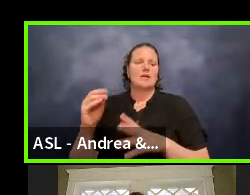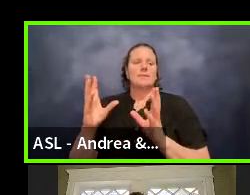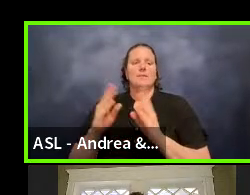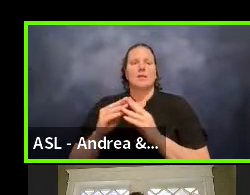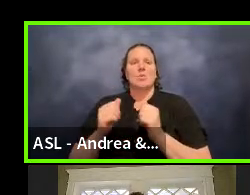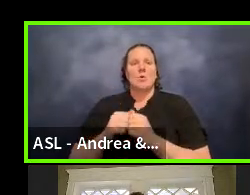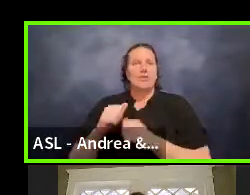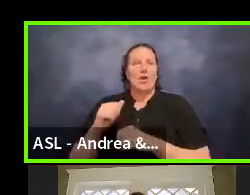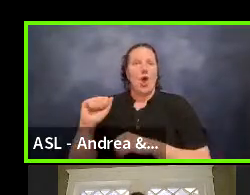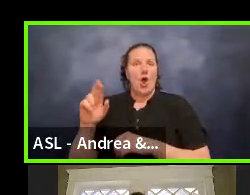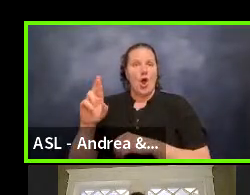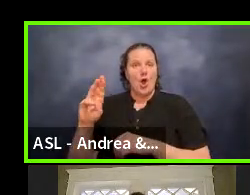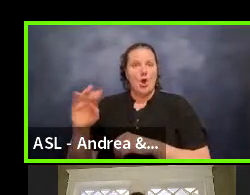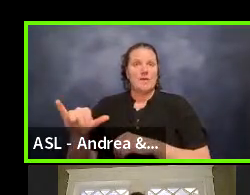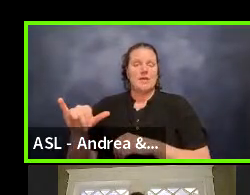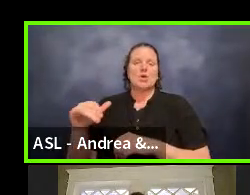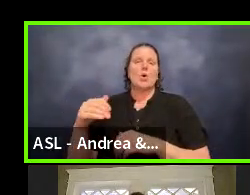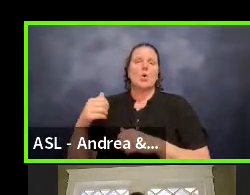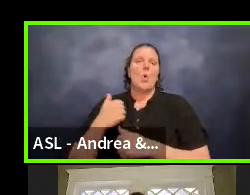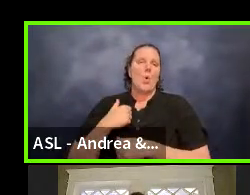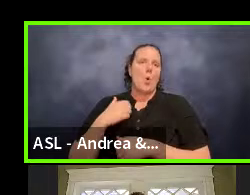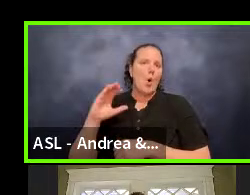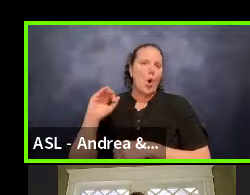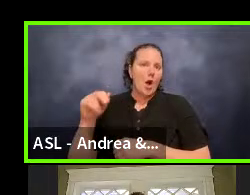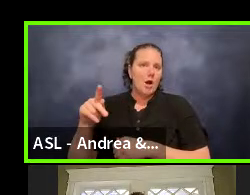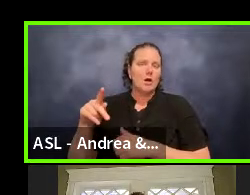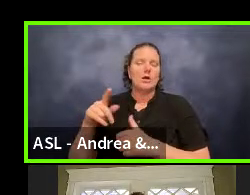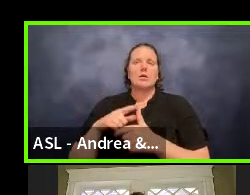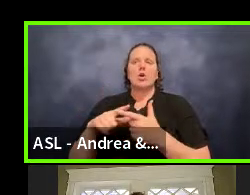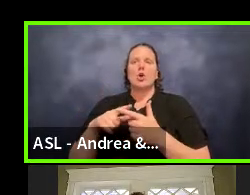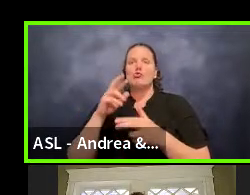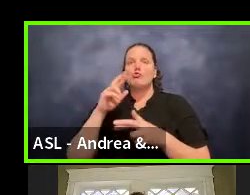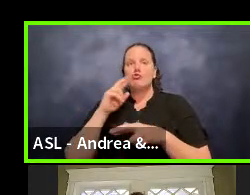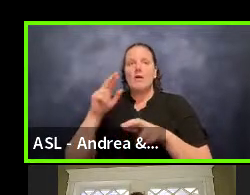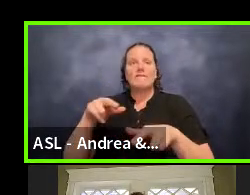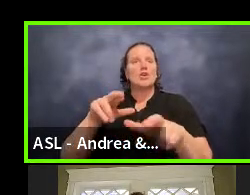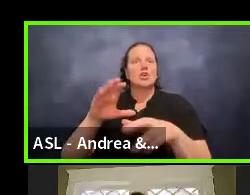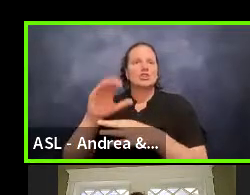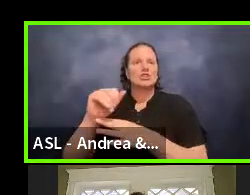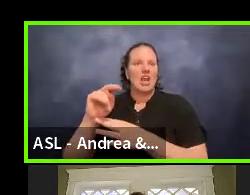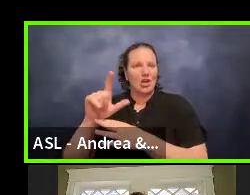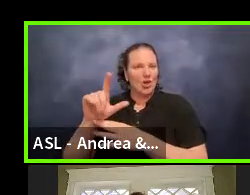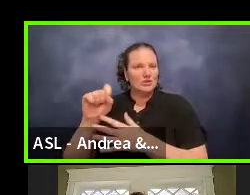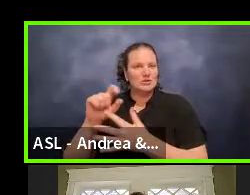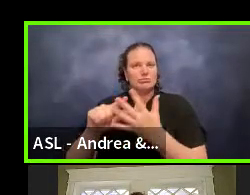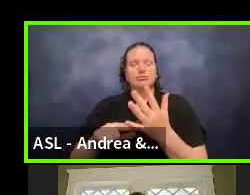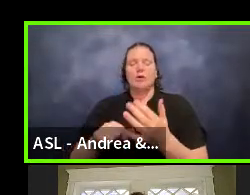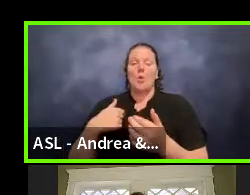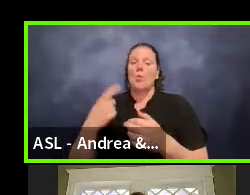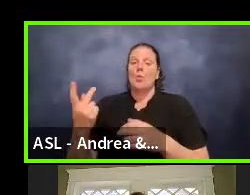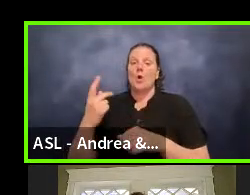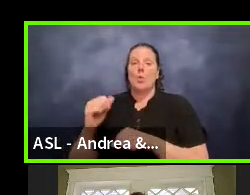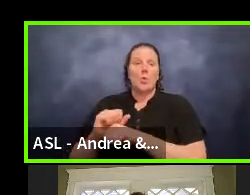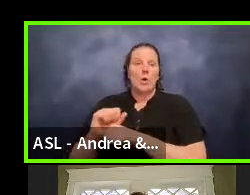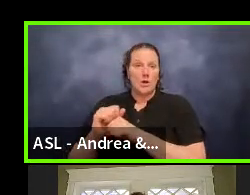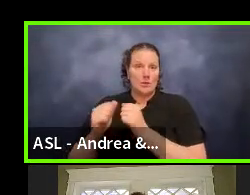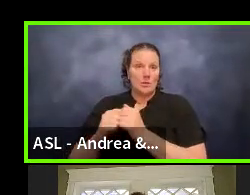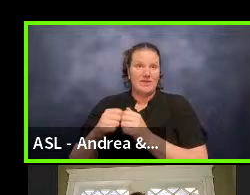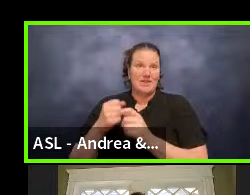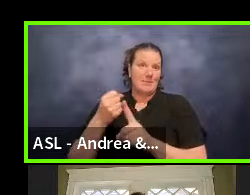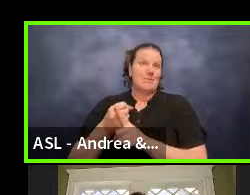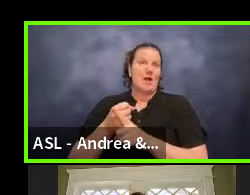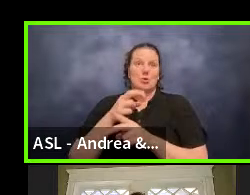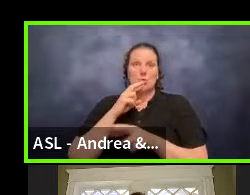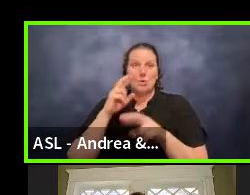Corps about river channels. And so we are working with the impacted